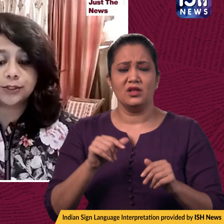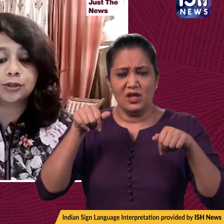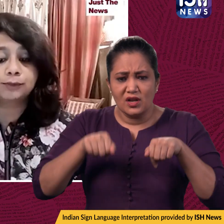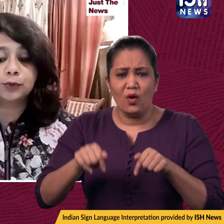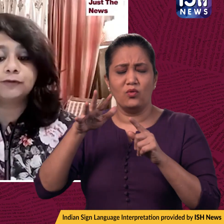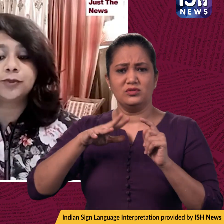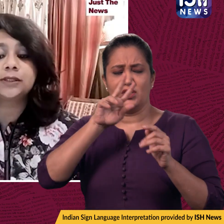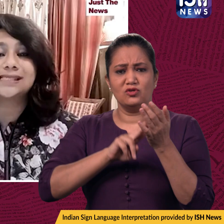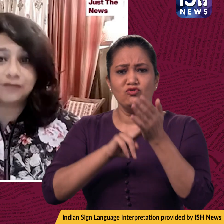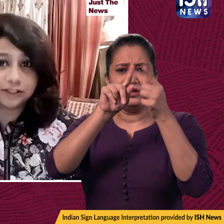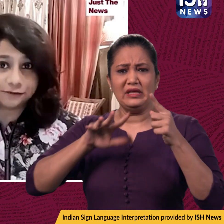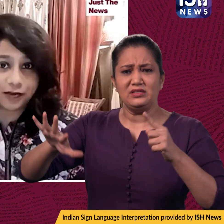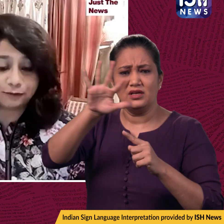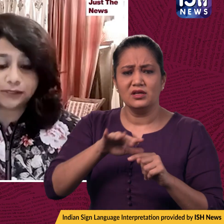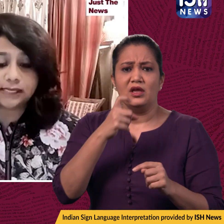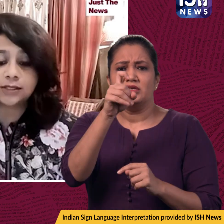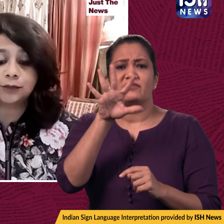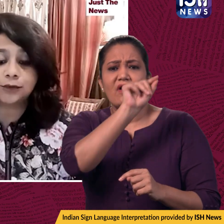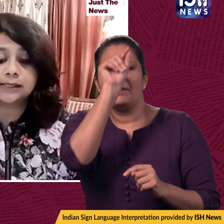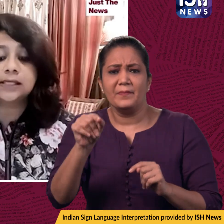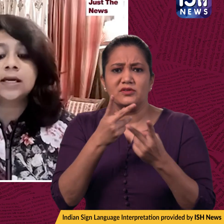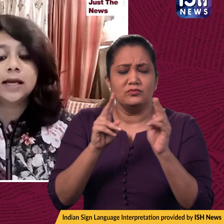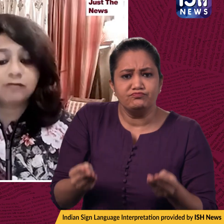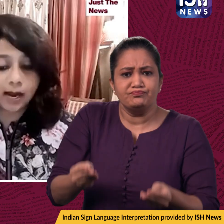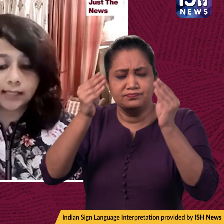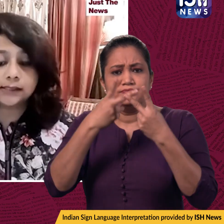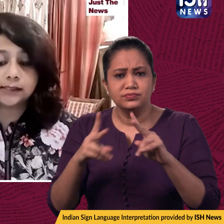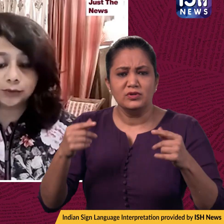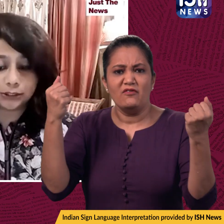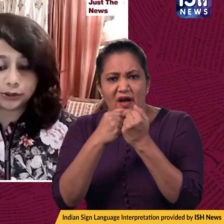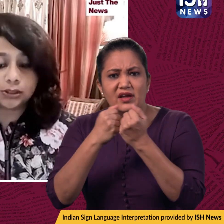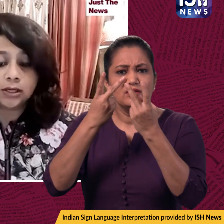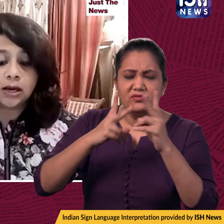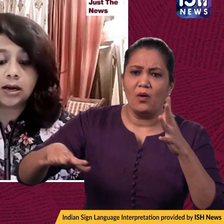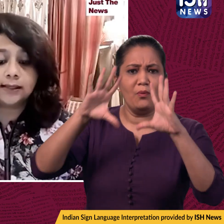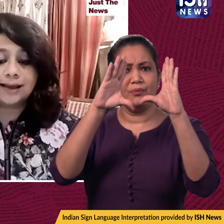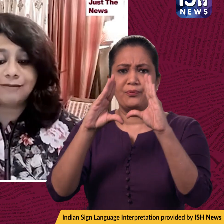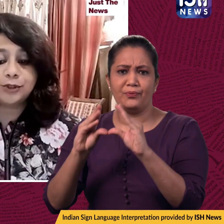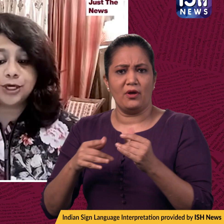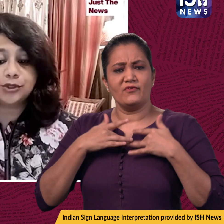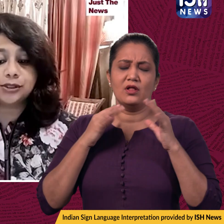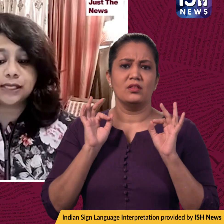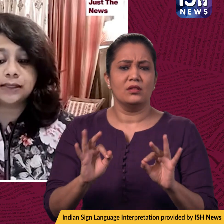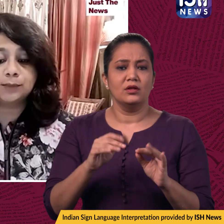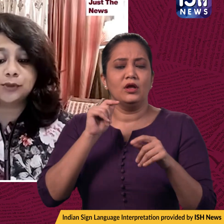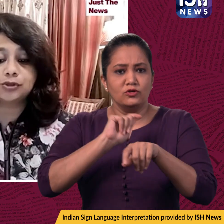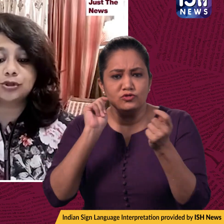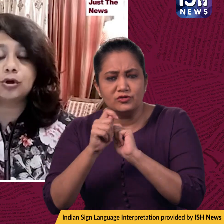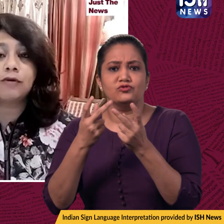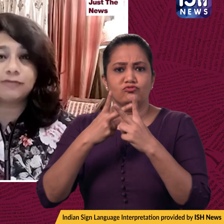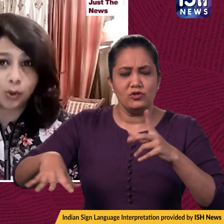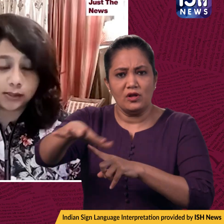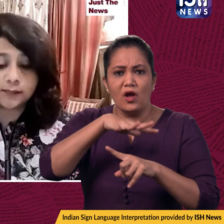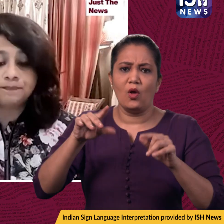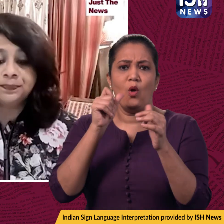order situation improved with 75% decrease in violence in the region, there have been changes in the